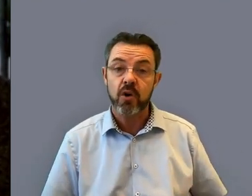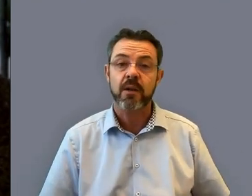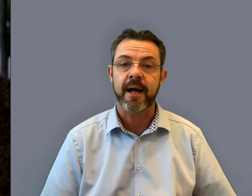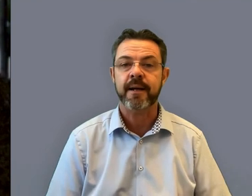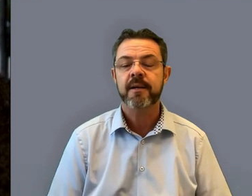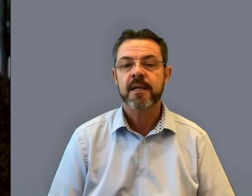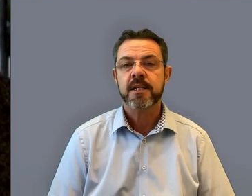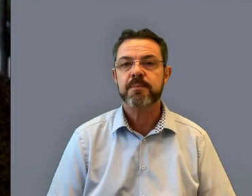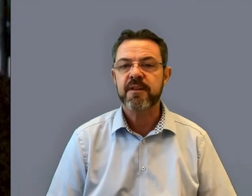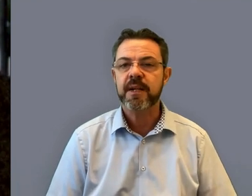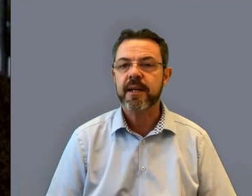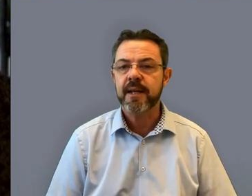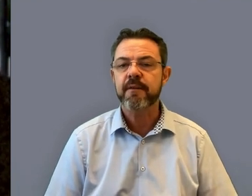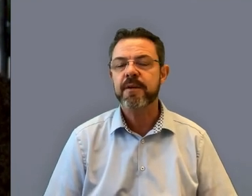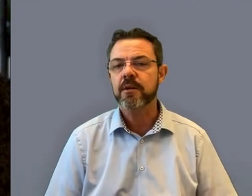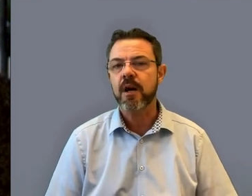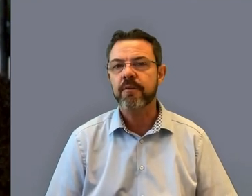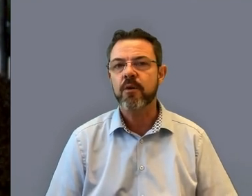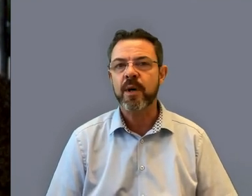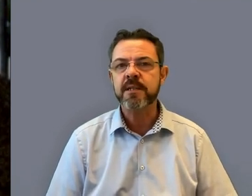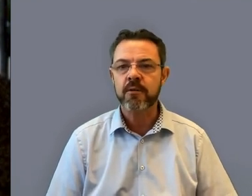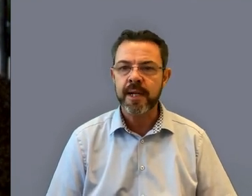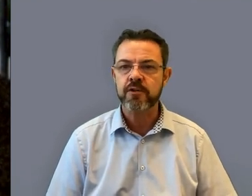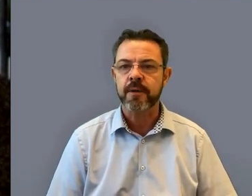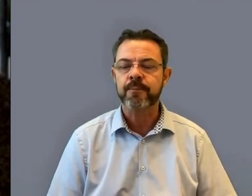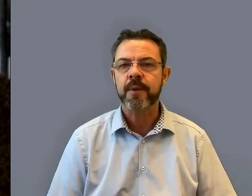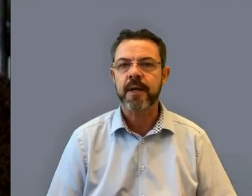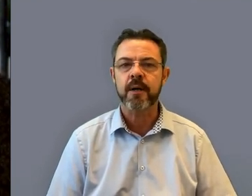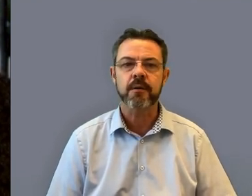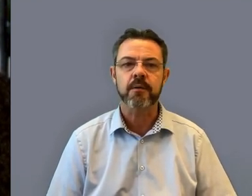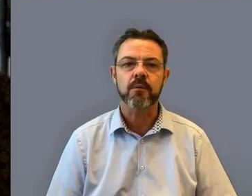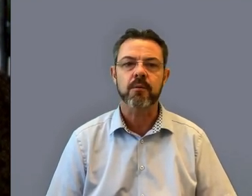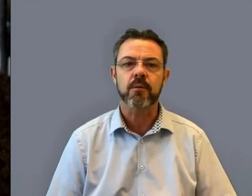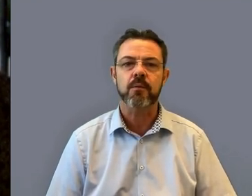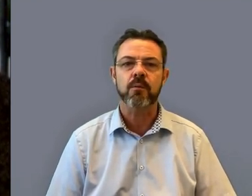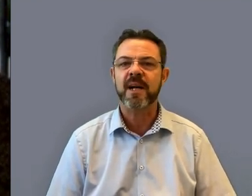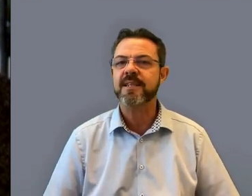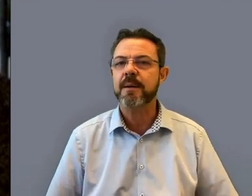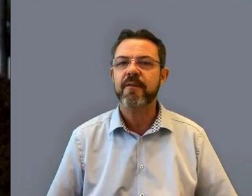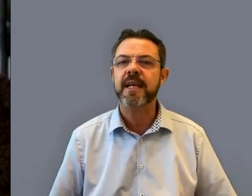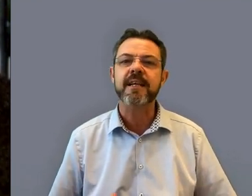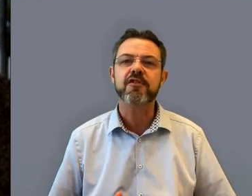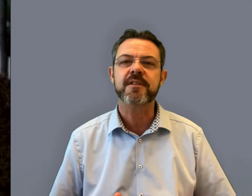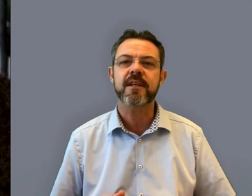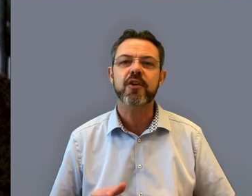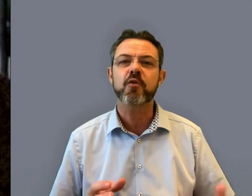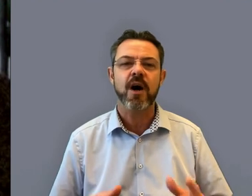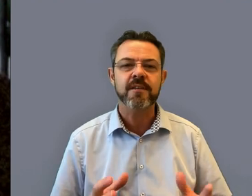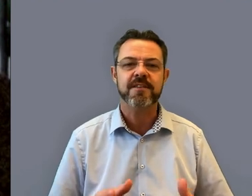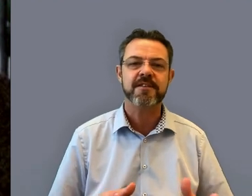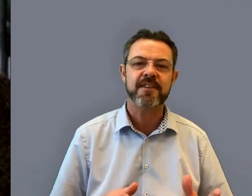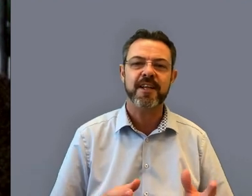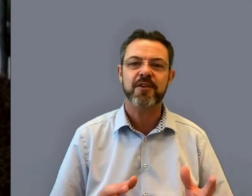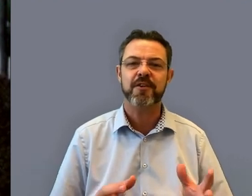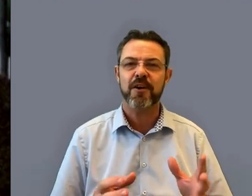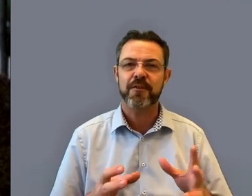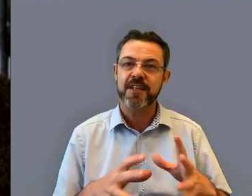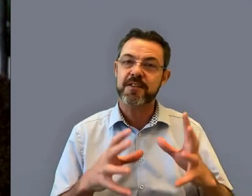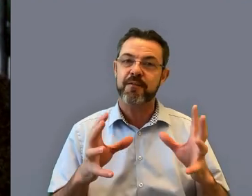decisions look like, specifically in the field of waste collection? What are some of the interesting